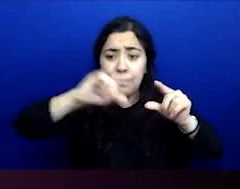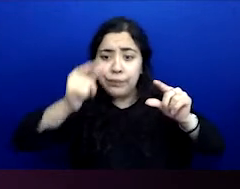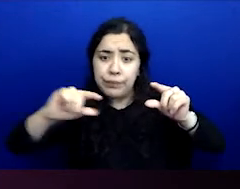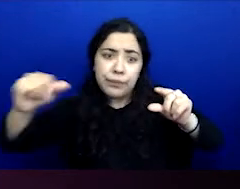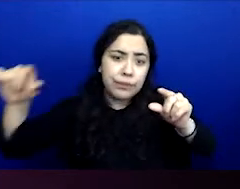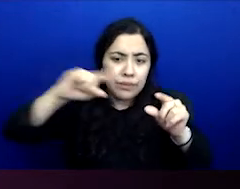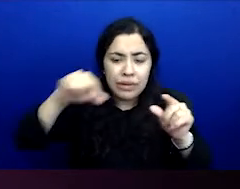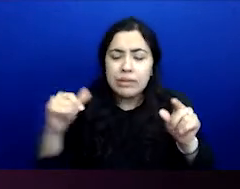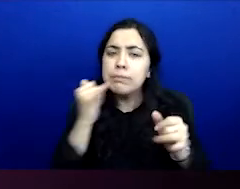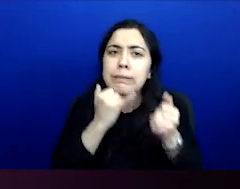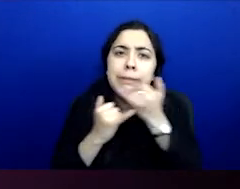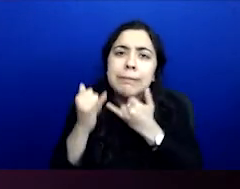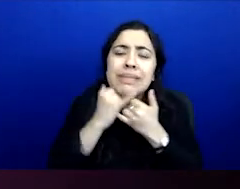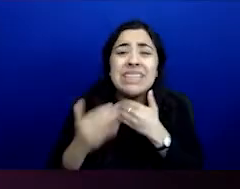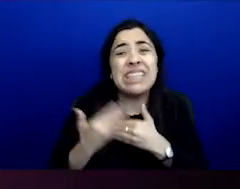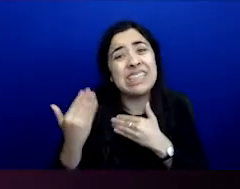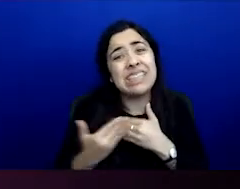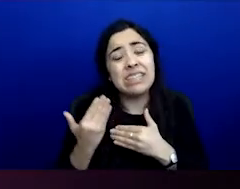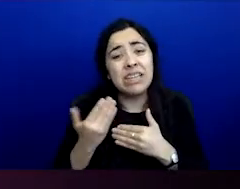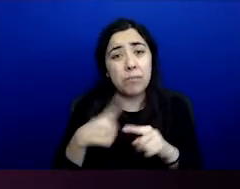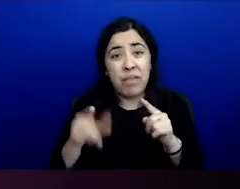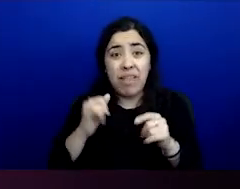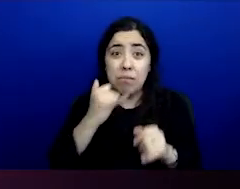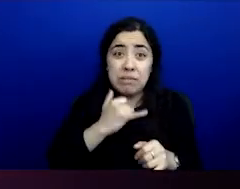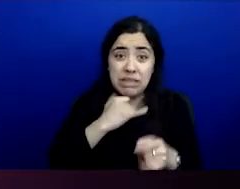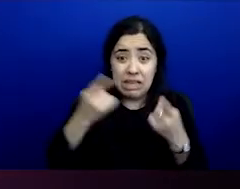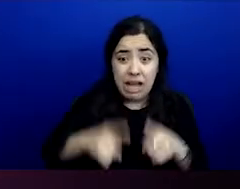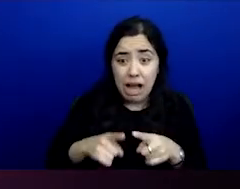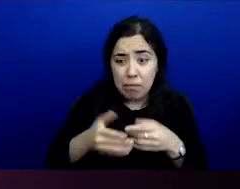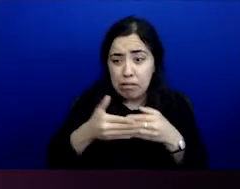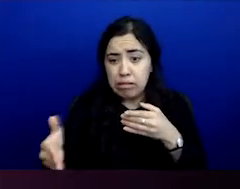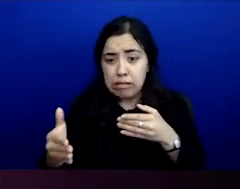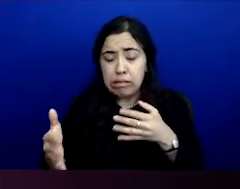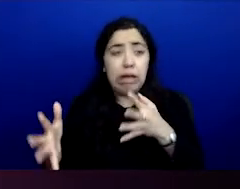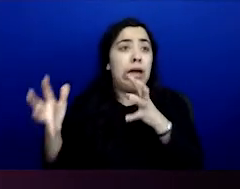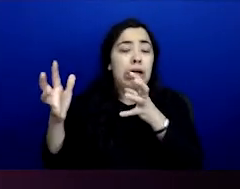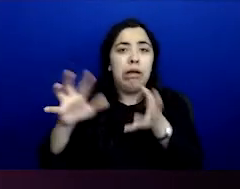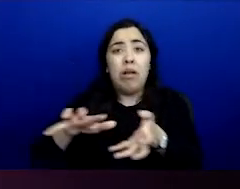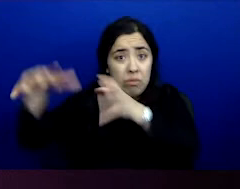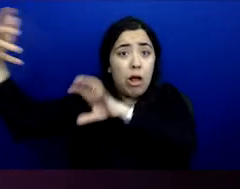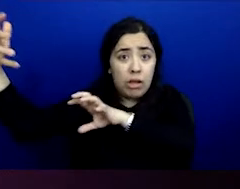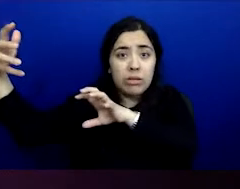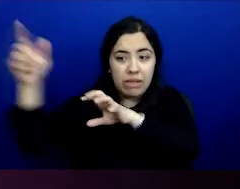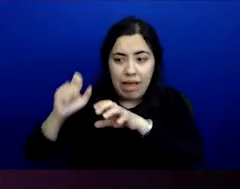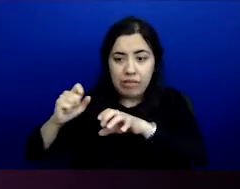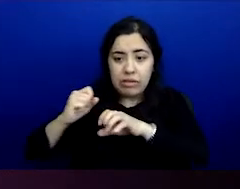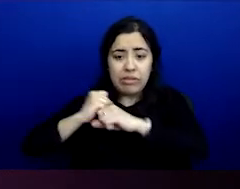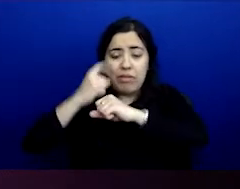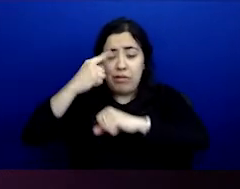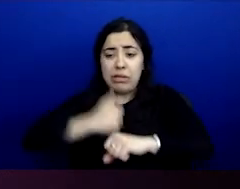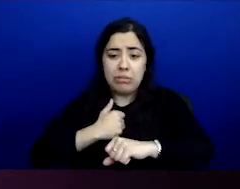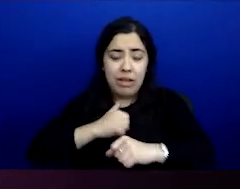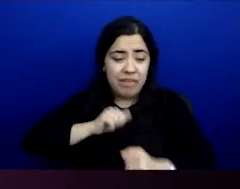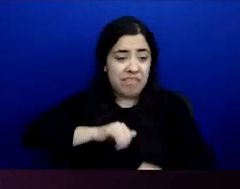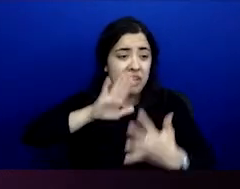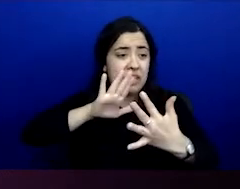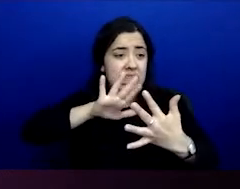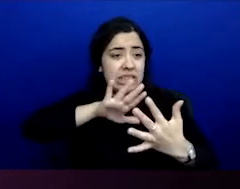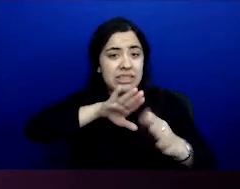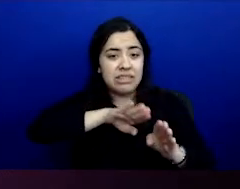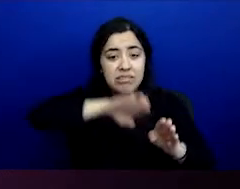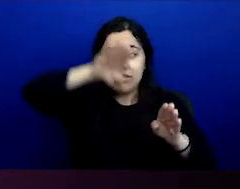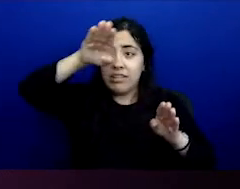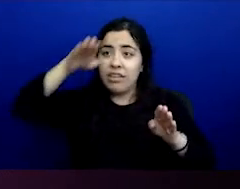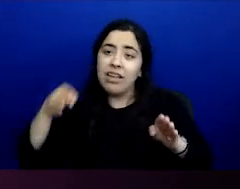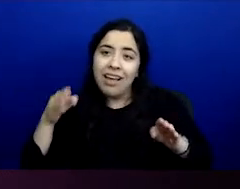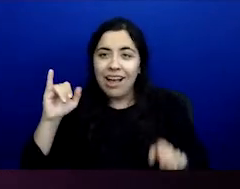of making that mistake is difficult, and they have to, you know, kind of fend for themselves and face this iceberg of the web. This is my